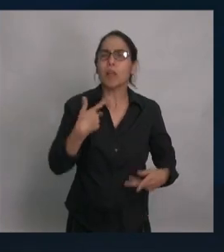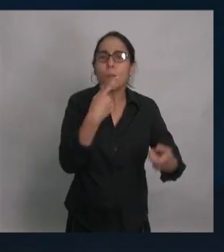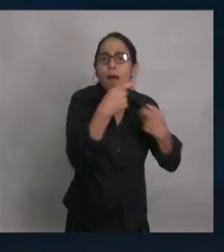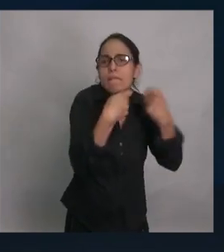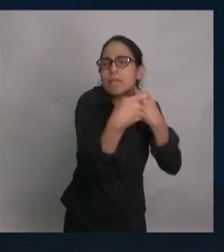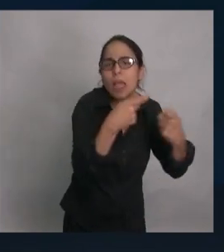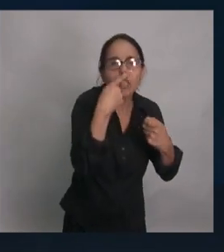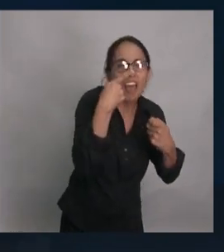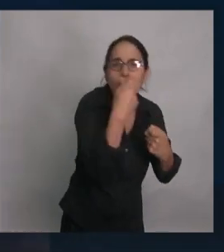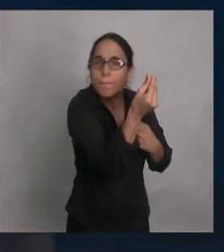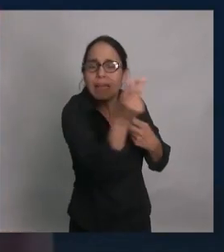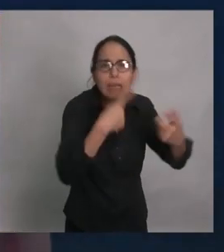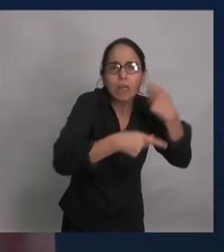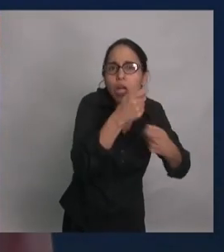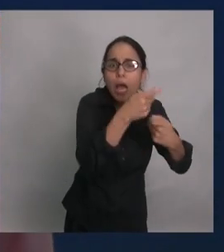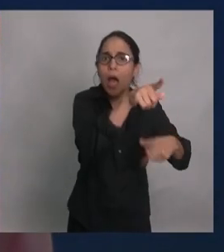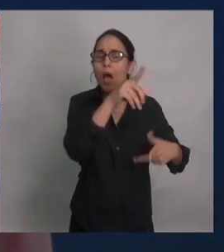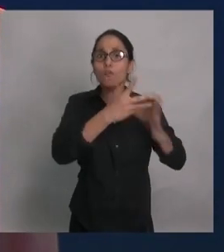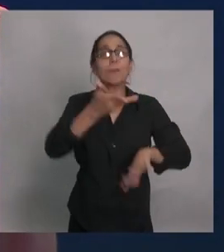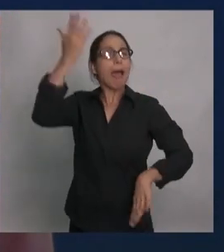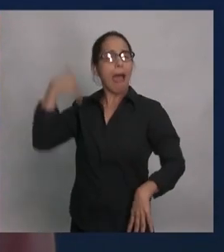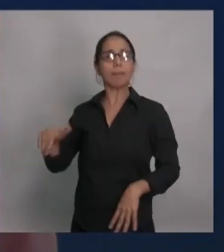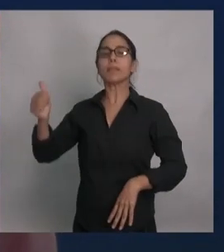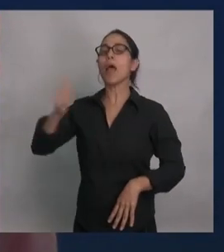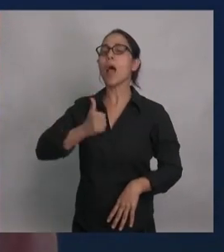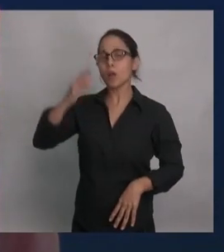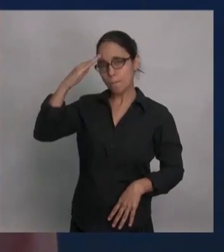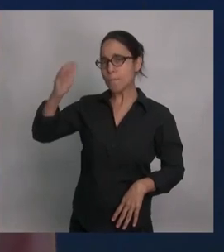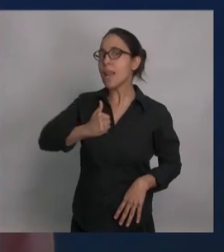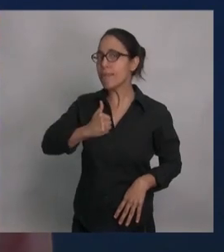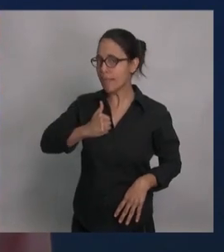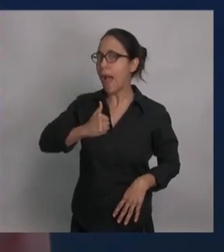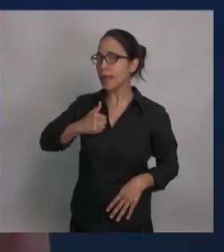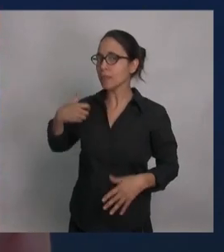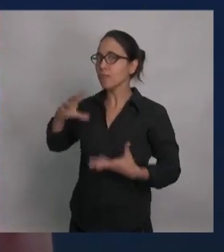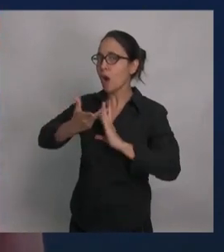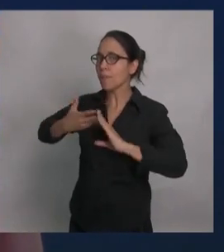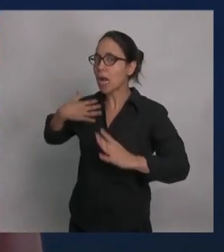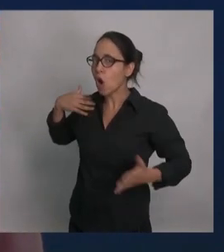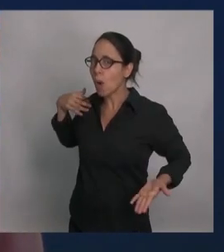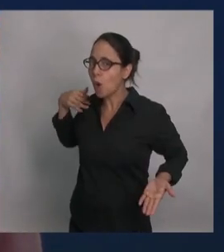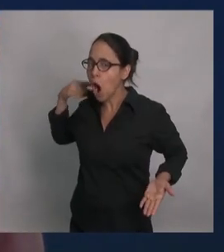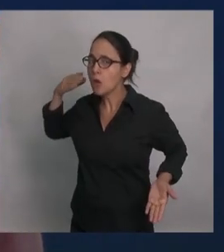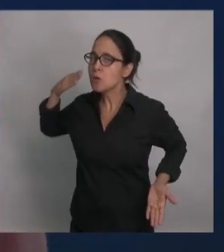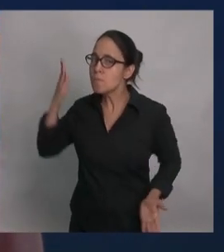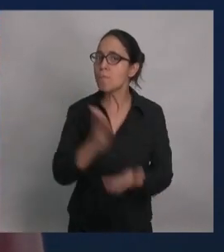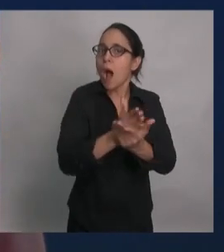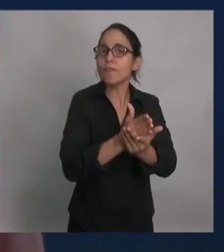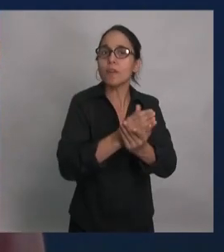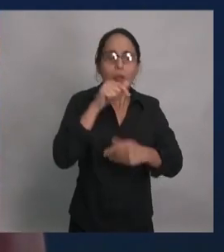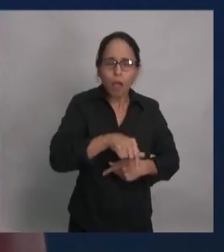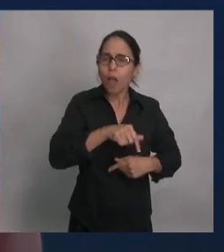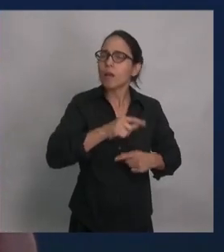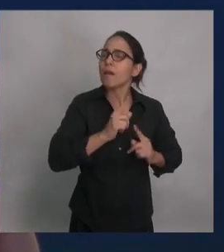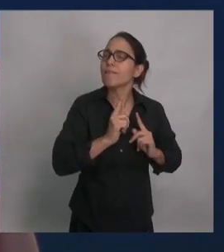Everything that was installed in the fire with the dictature, today is present. The differences are minimally.